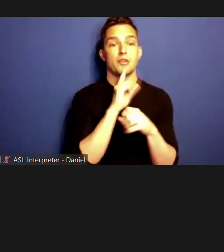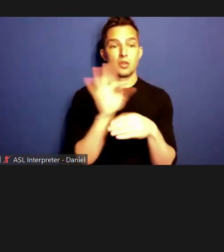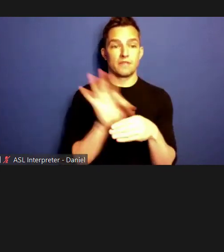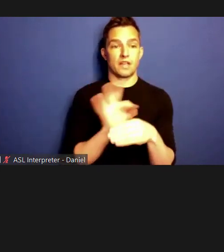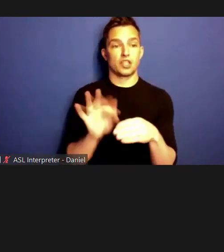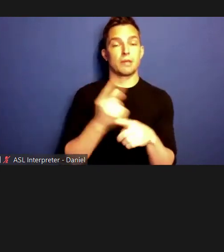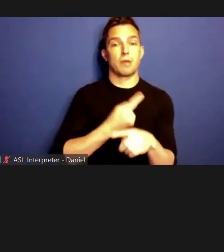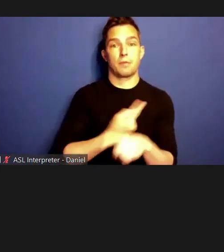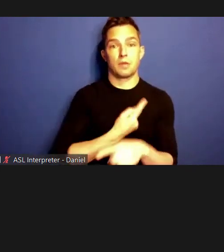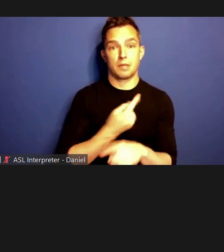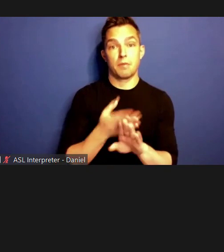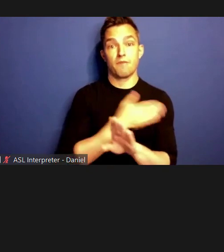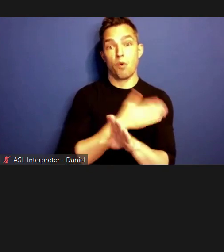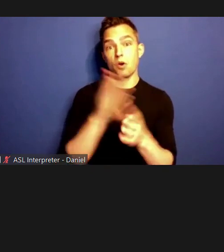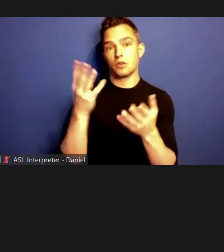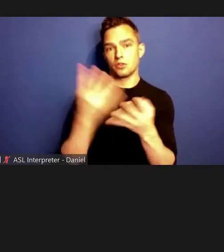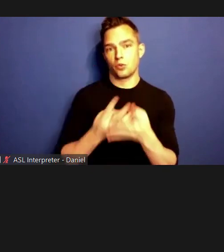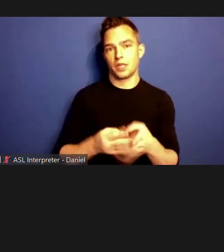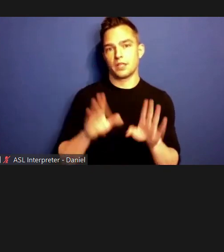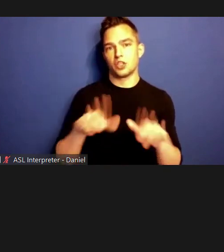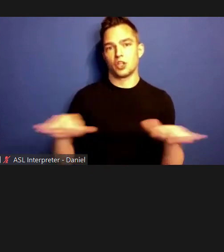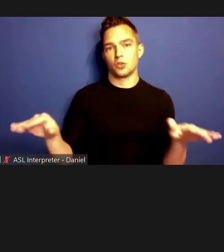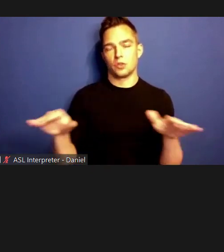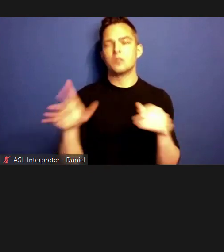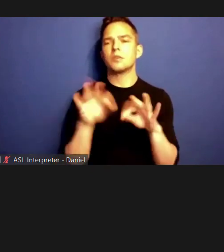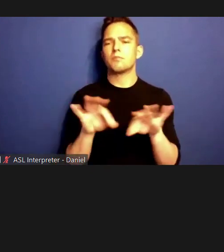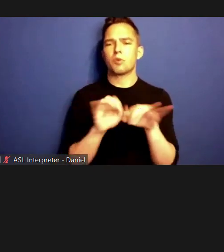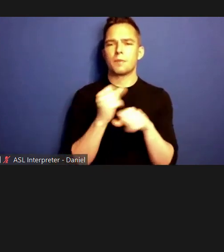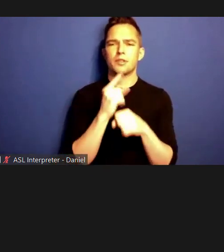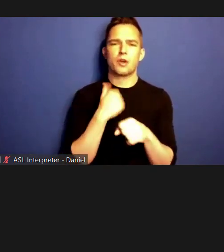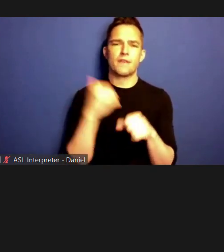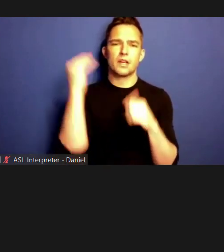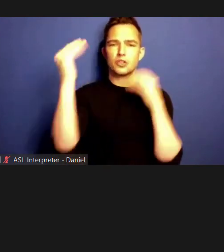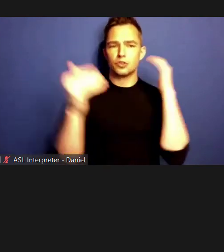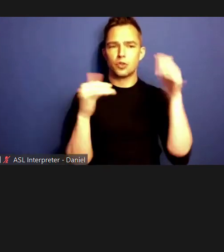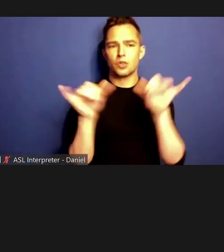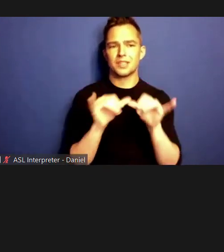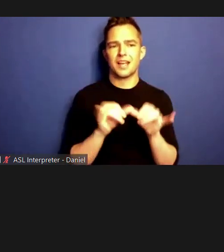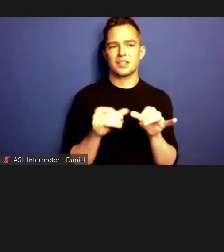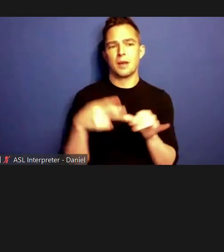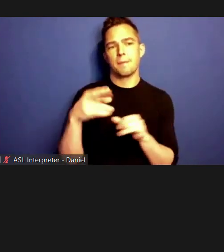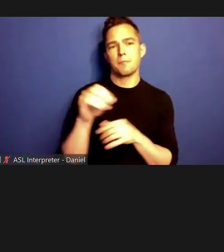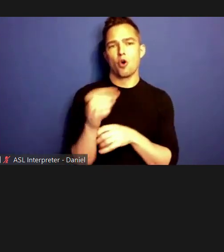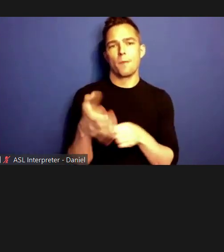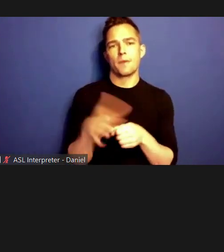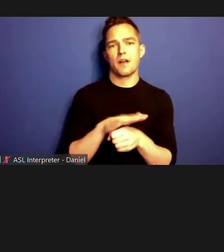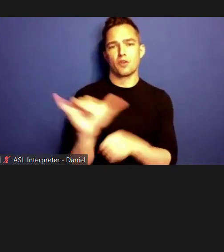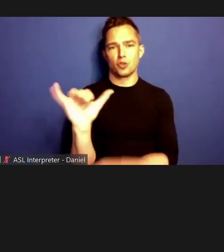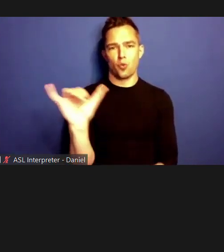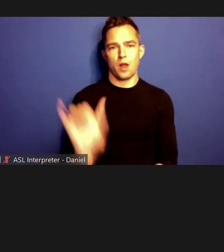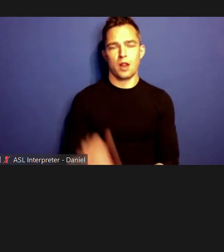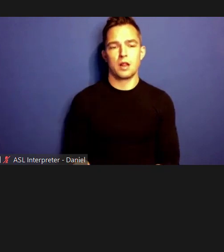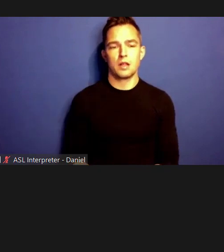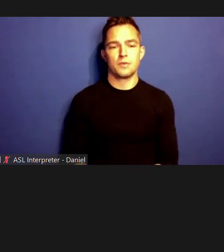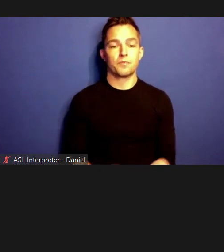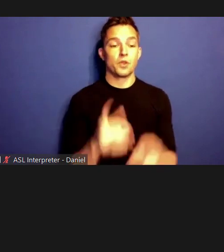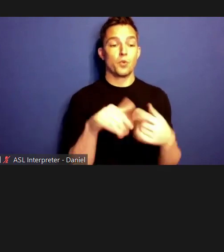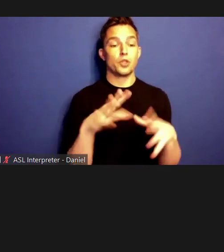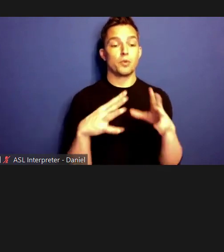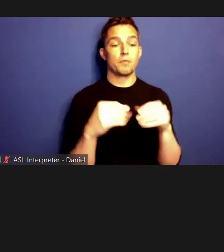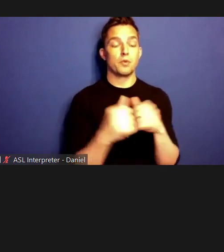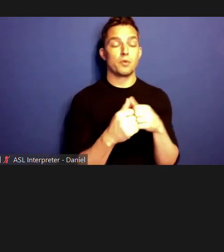functioning properly before screening children. So be sure to get some adult-sized probe covers as well. When you meet with an